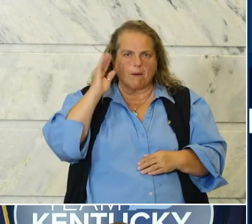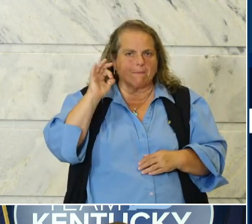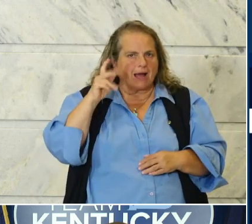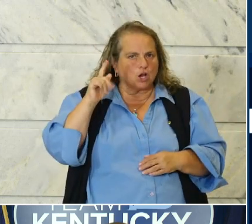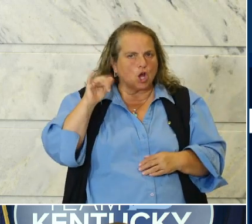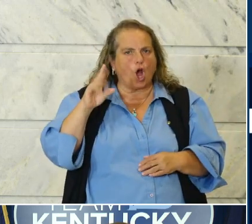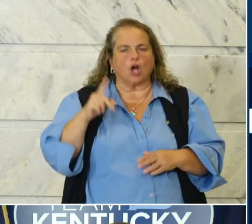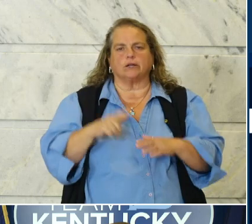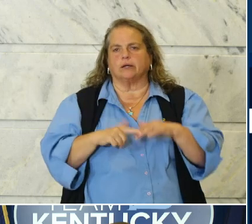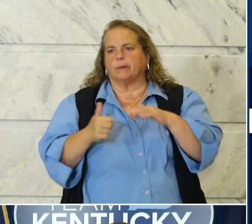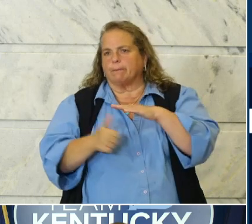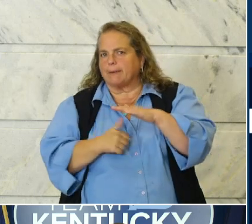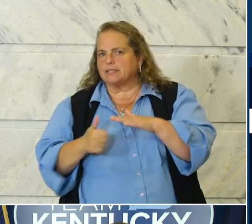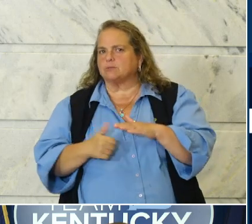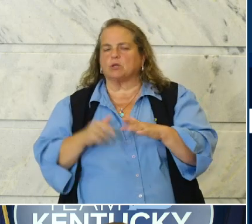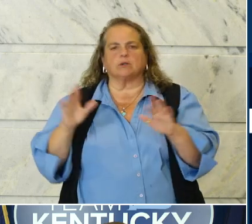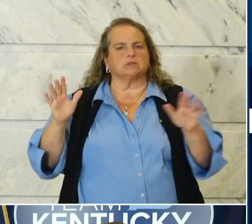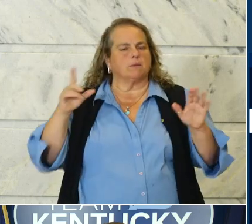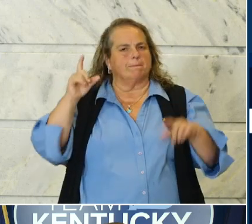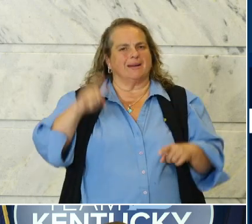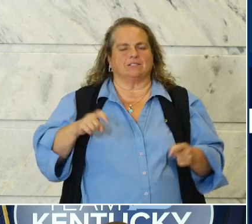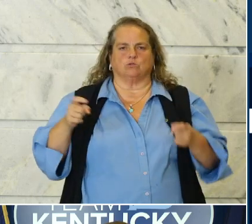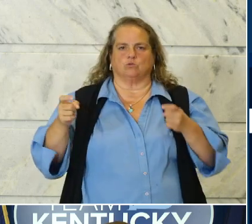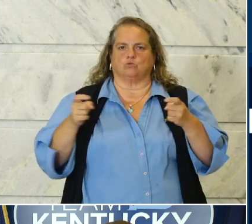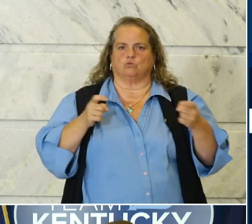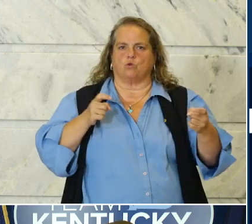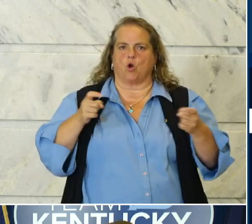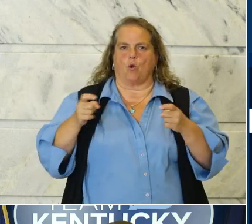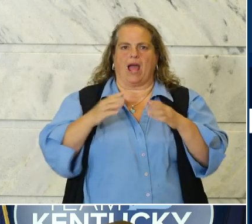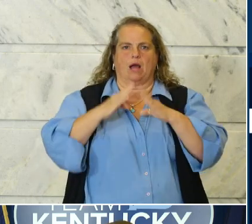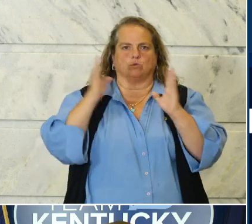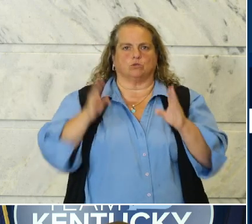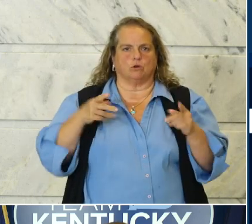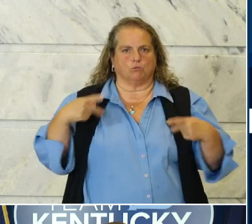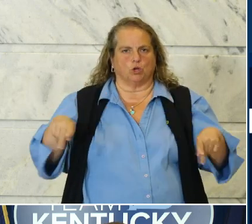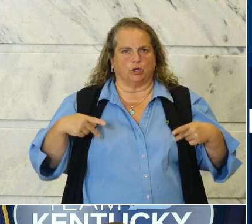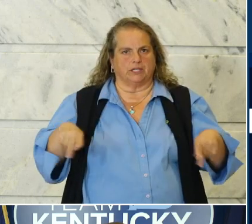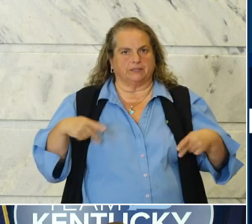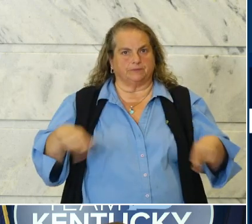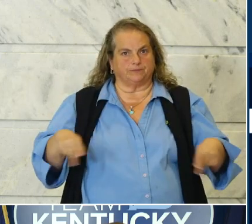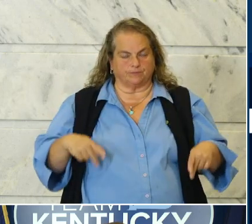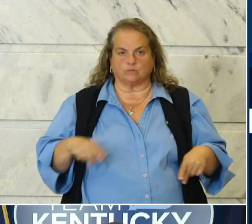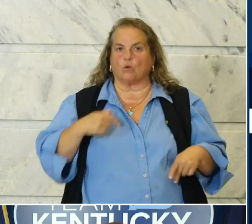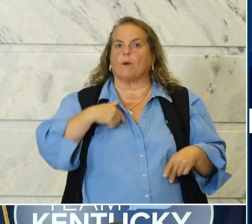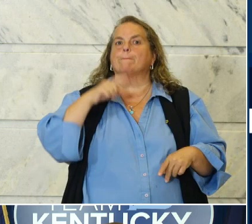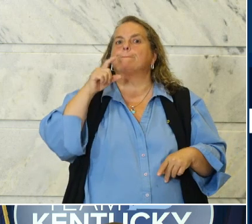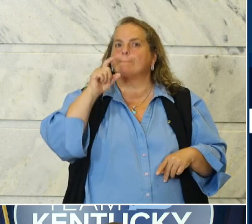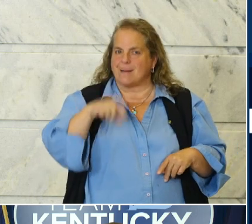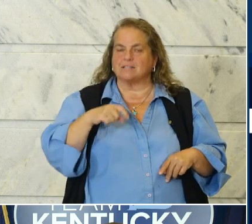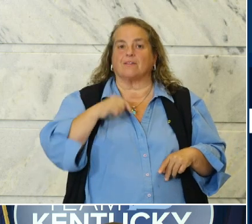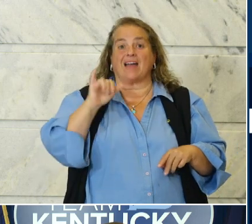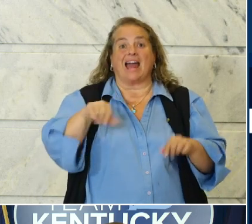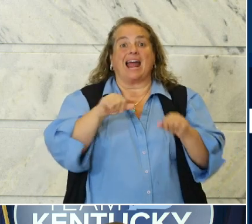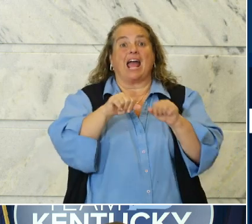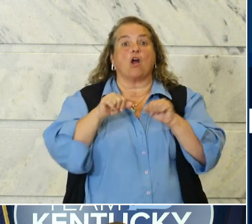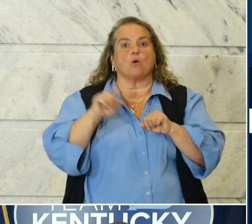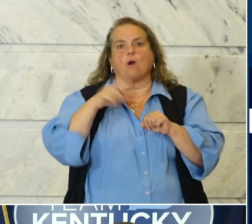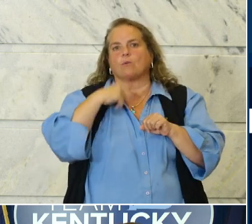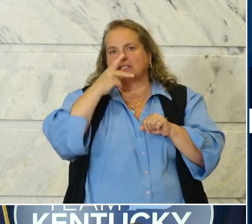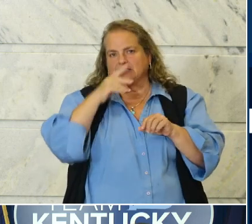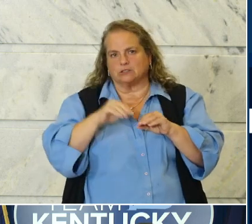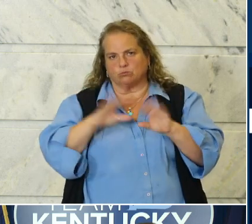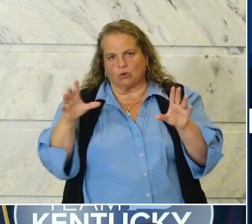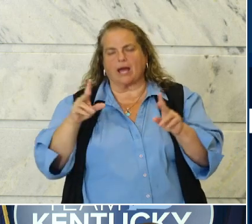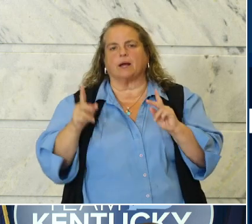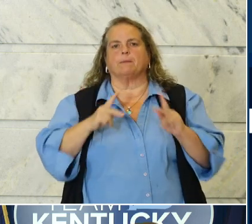in your basement. We've really got to control house parties. It's an area that we absolutely see spread and where people let their